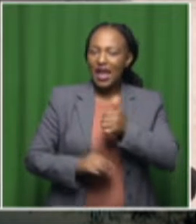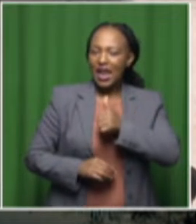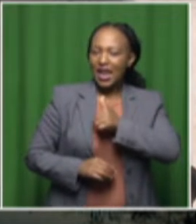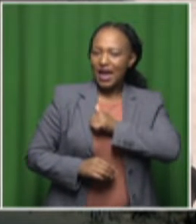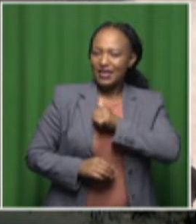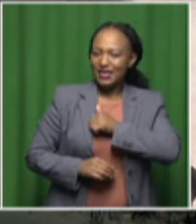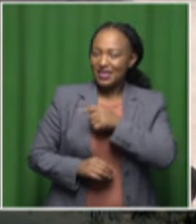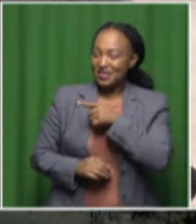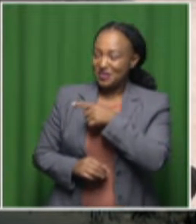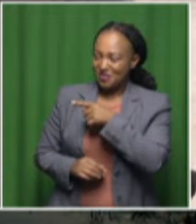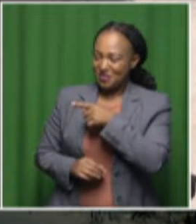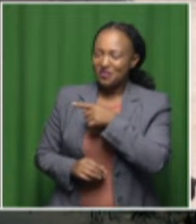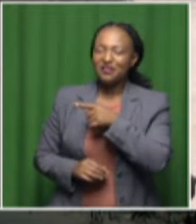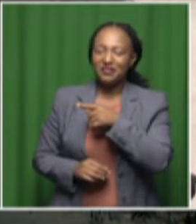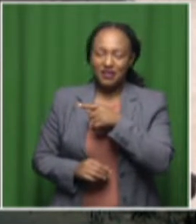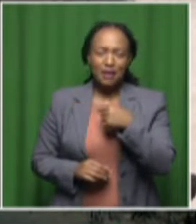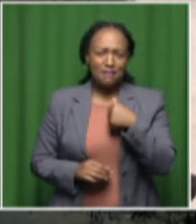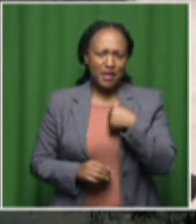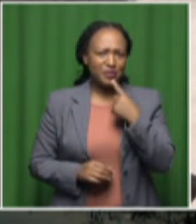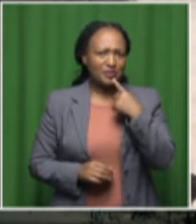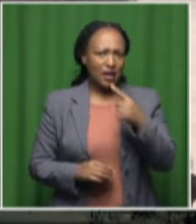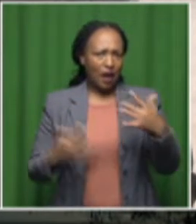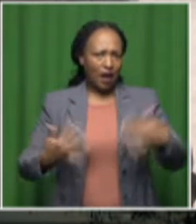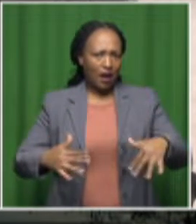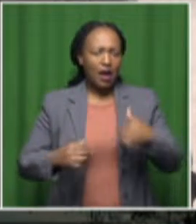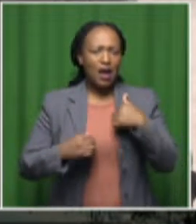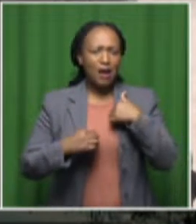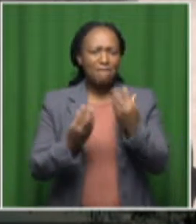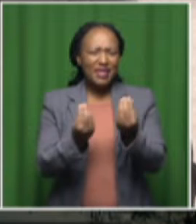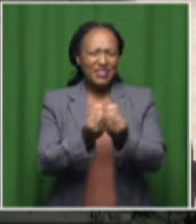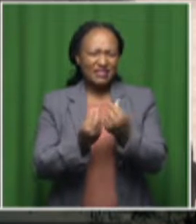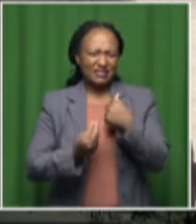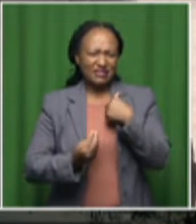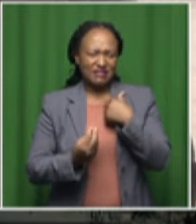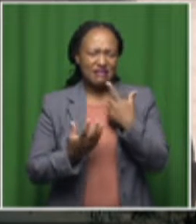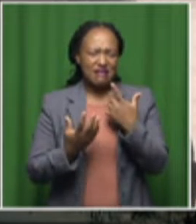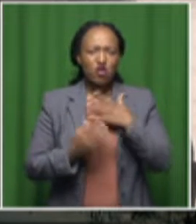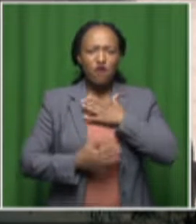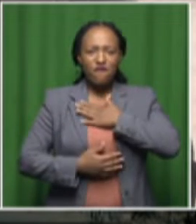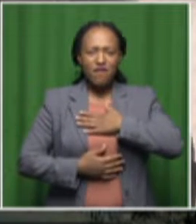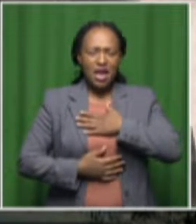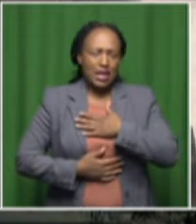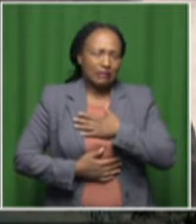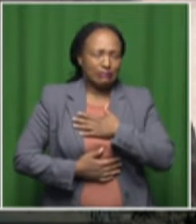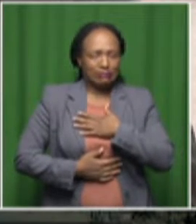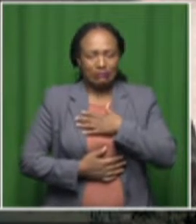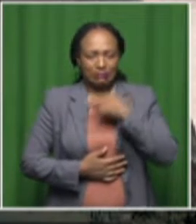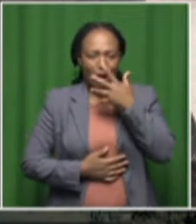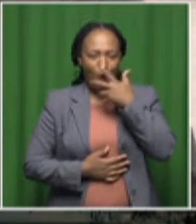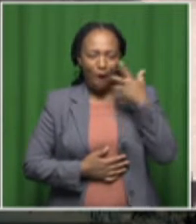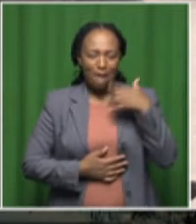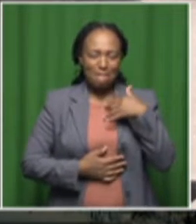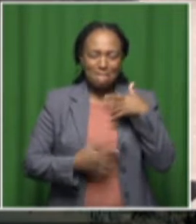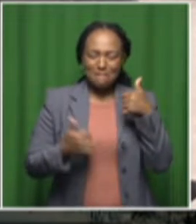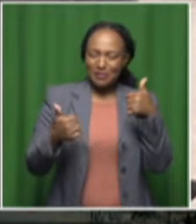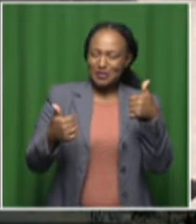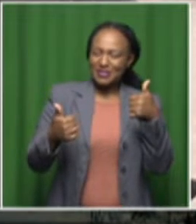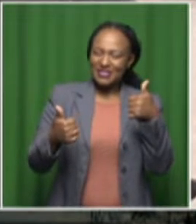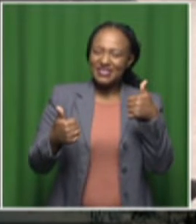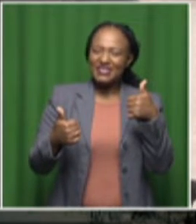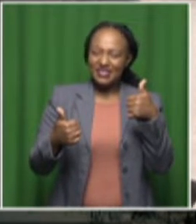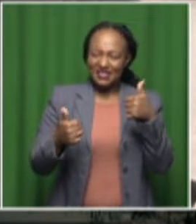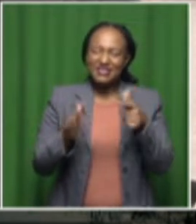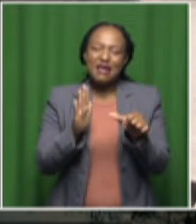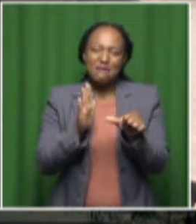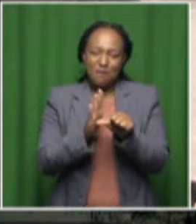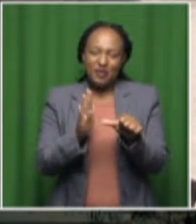saying, this is like the sort of stuff that, I don't know, just, makes you feel all good, warm and fuzzy, but important